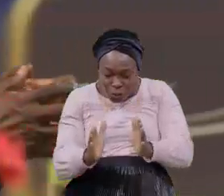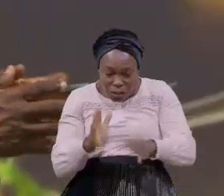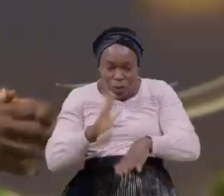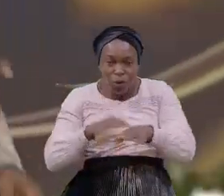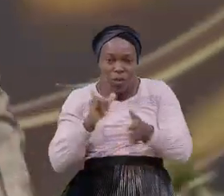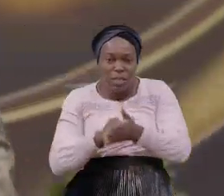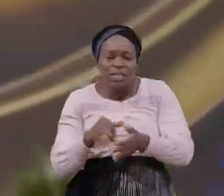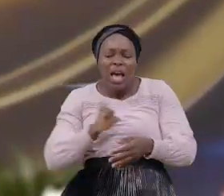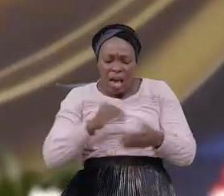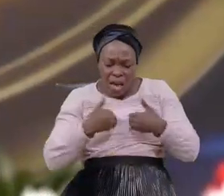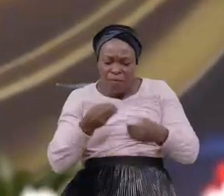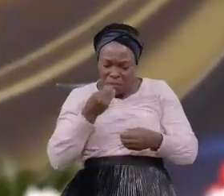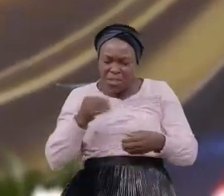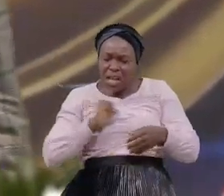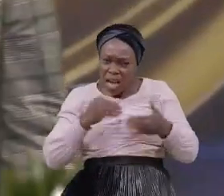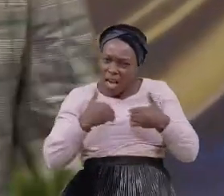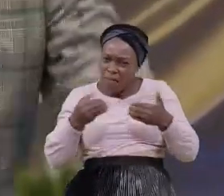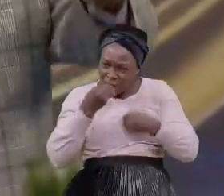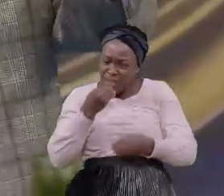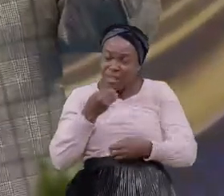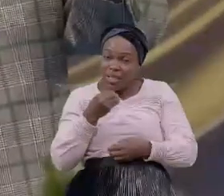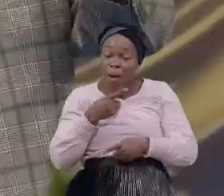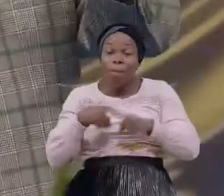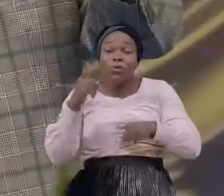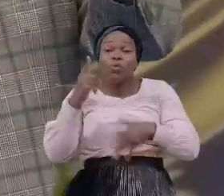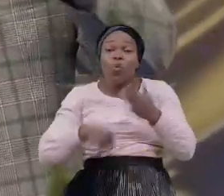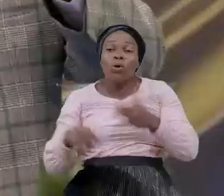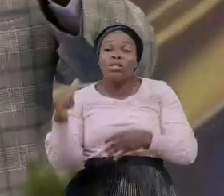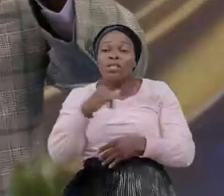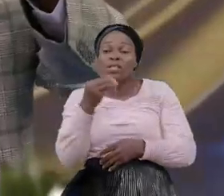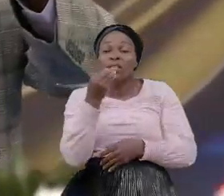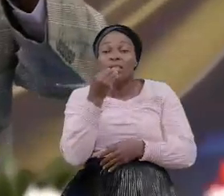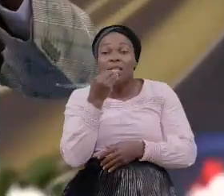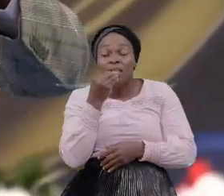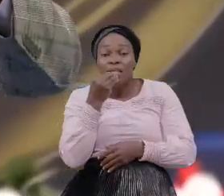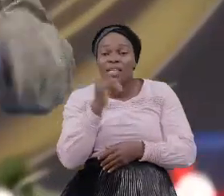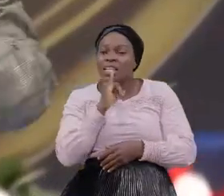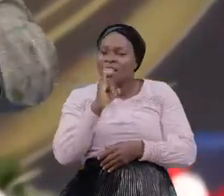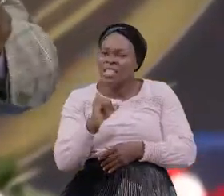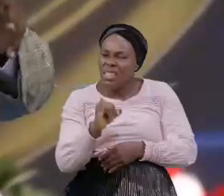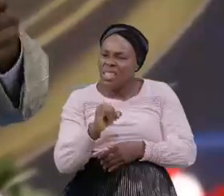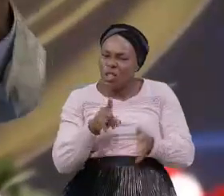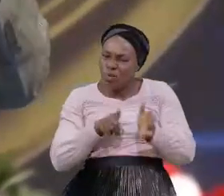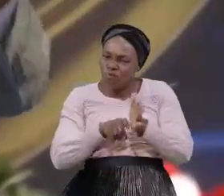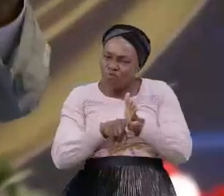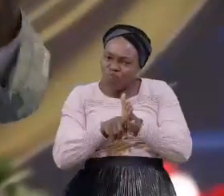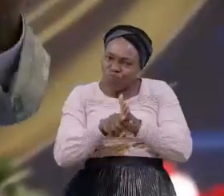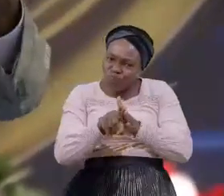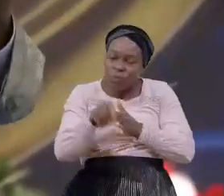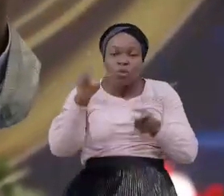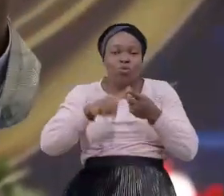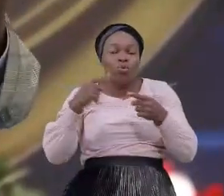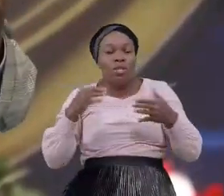have eaten. And what they eat, it's eating them up. Because they do